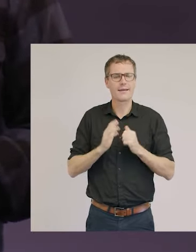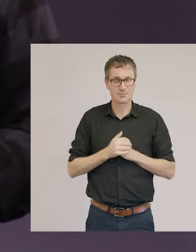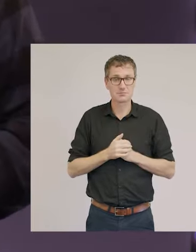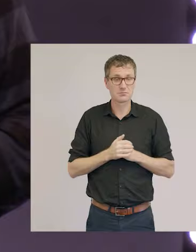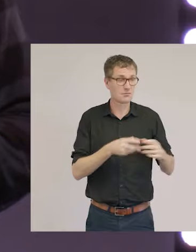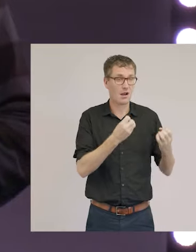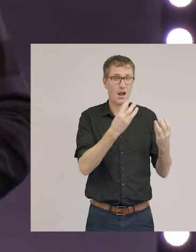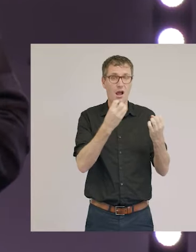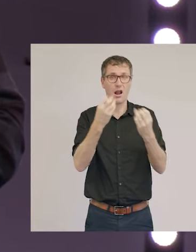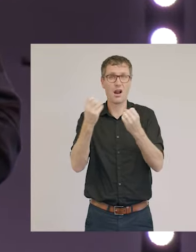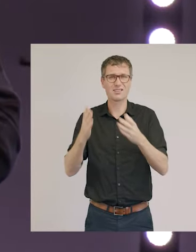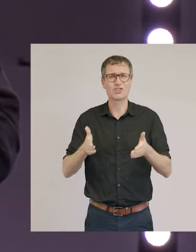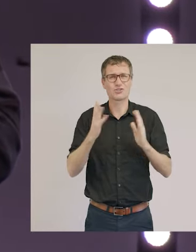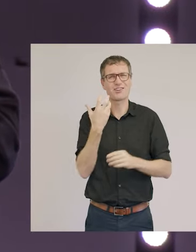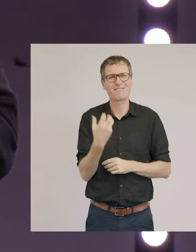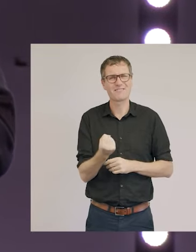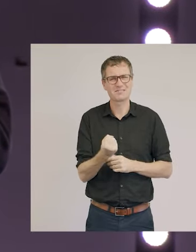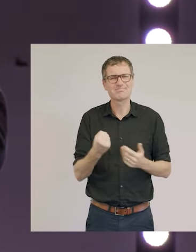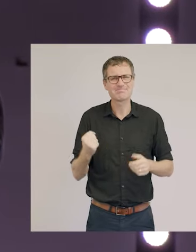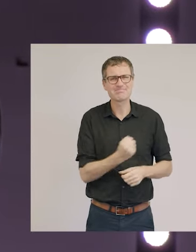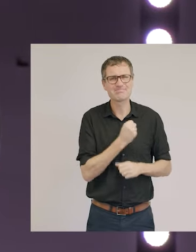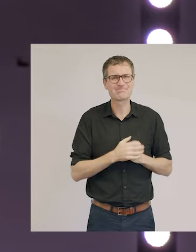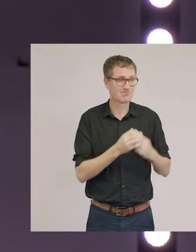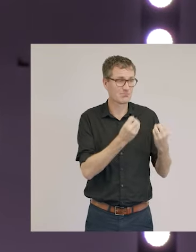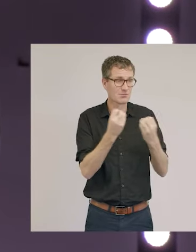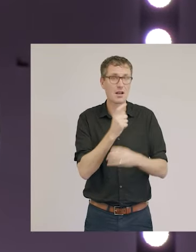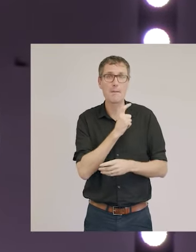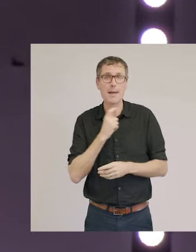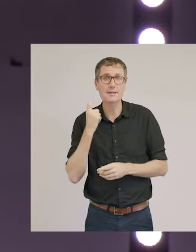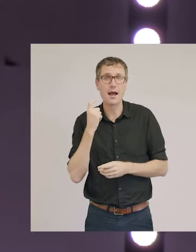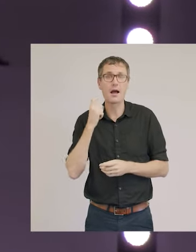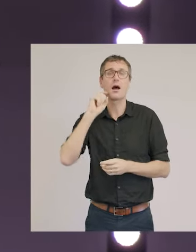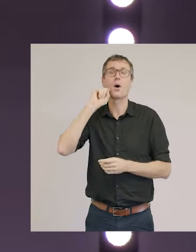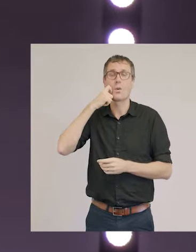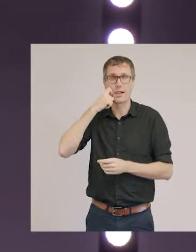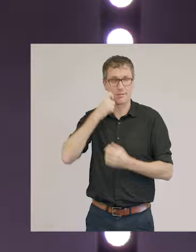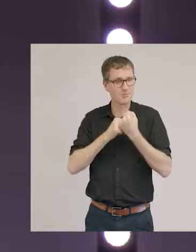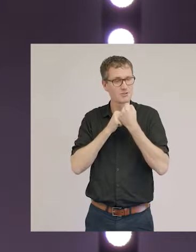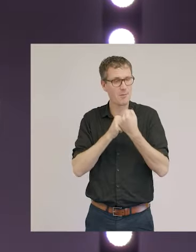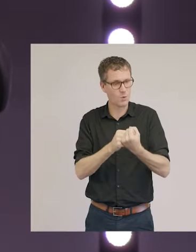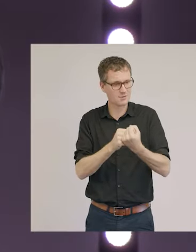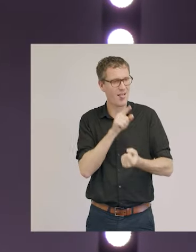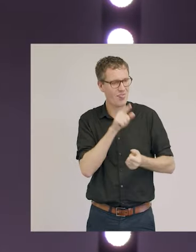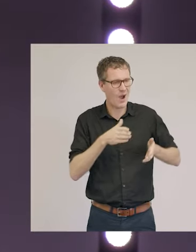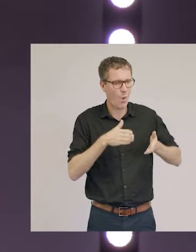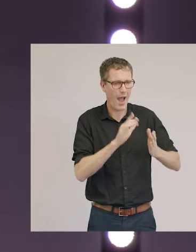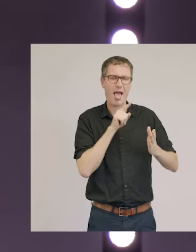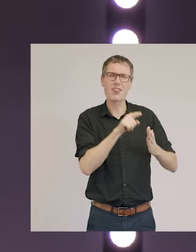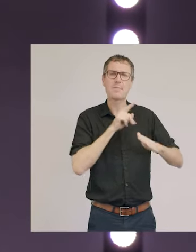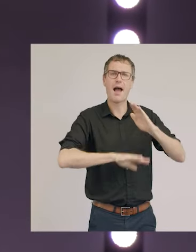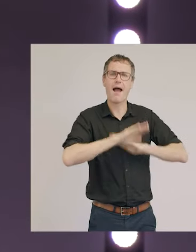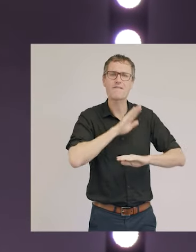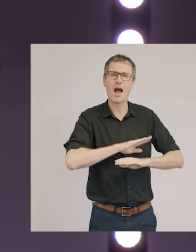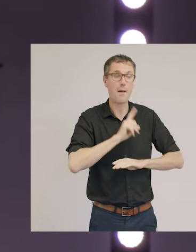live. And there's numbers of churches that are like this, sadly, and there are numbers of pastors, ministers that will endorse things that